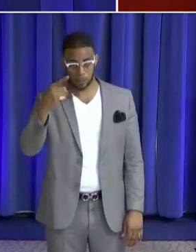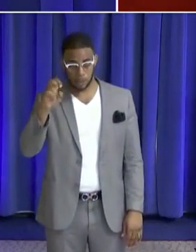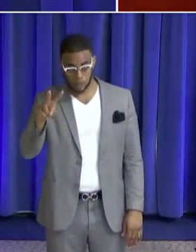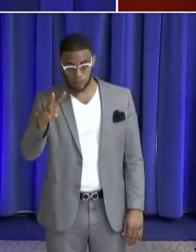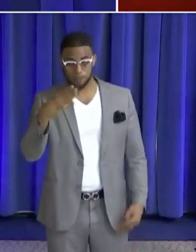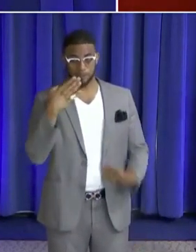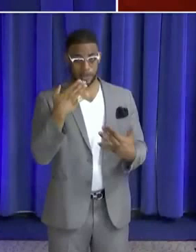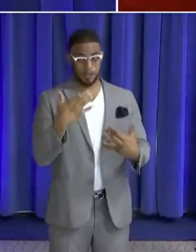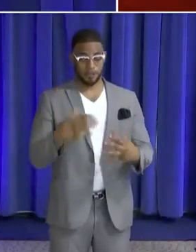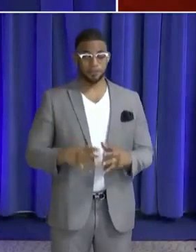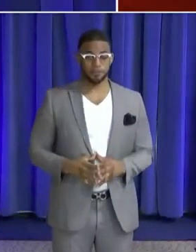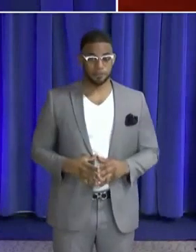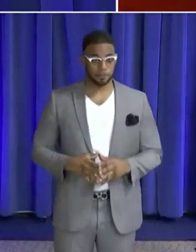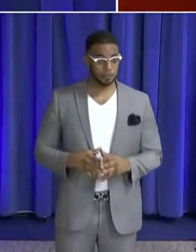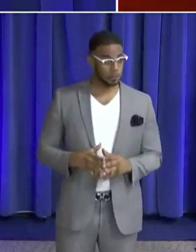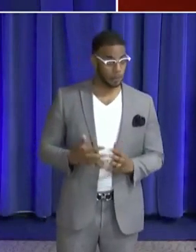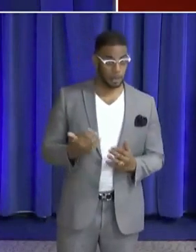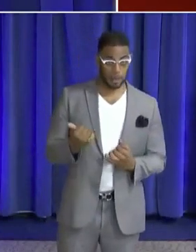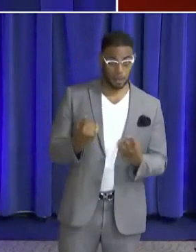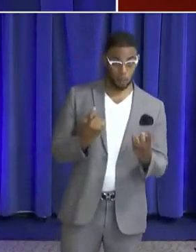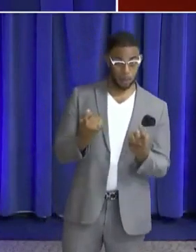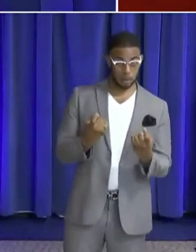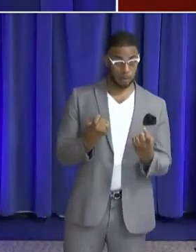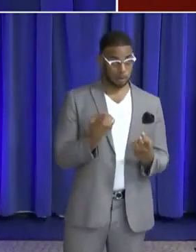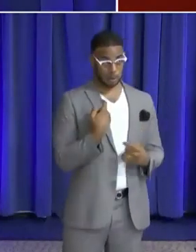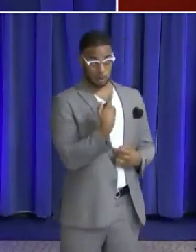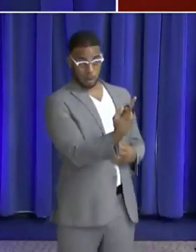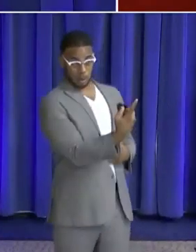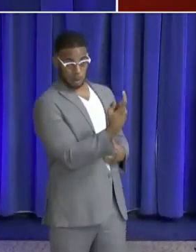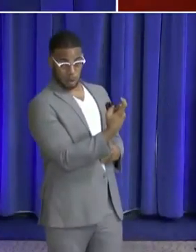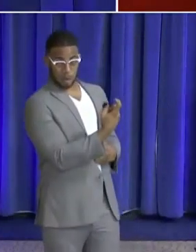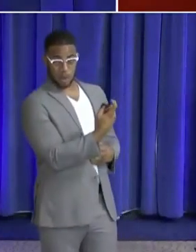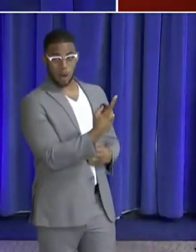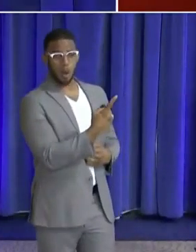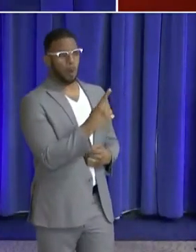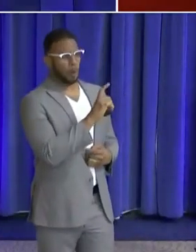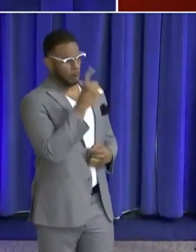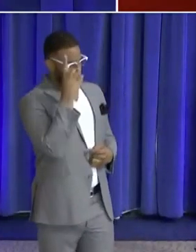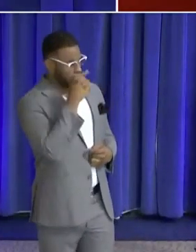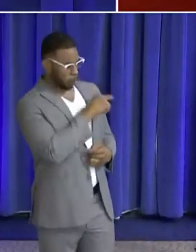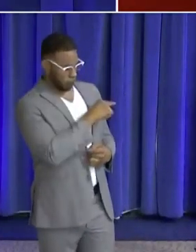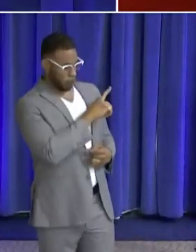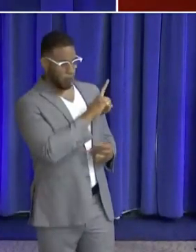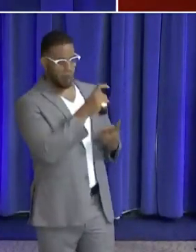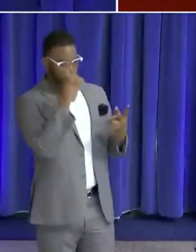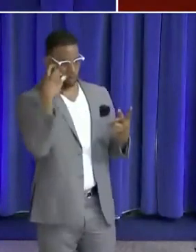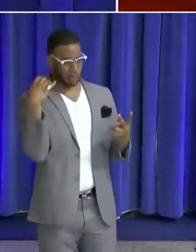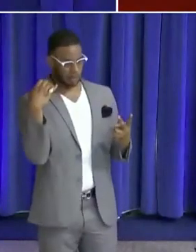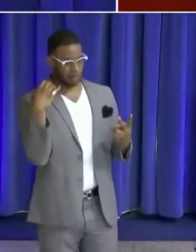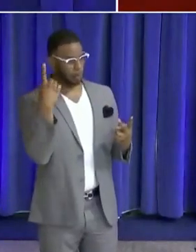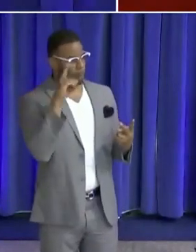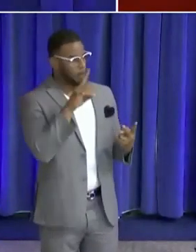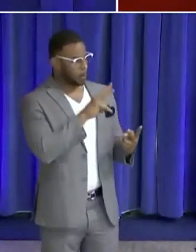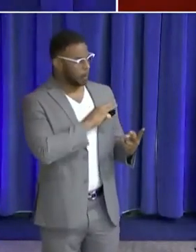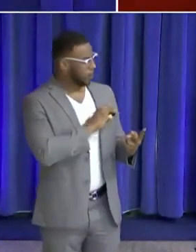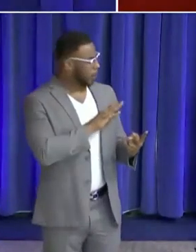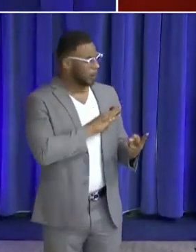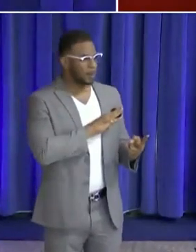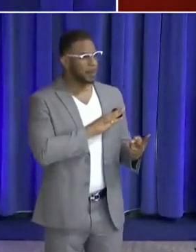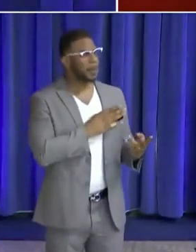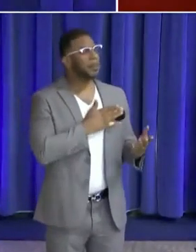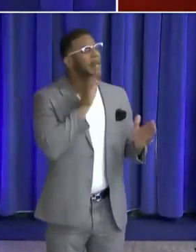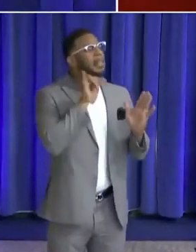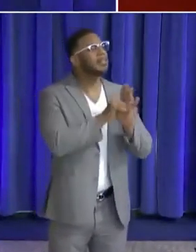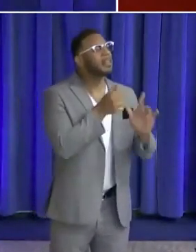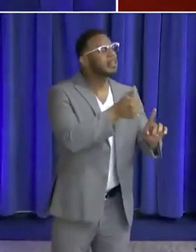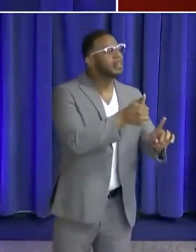Thank you. Thank you. Any questions? Yes. One question for the chief, one for you, Mayor Bowser. Sure. Chief, what are you doing to Can you just identify yourself?